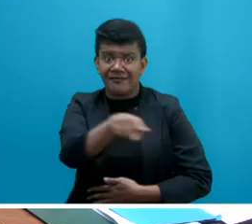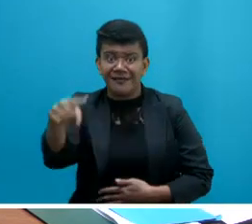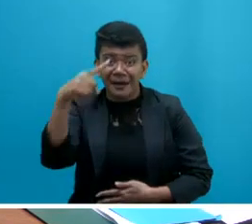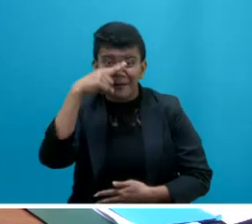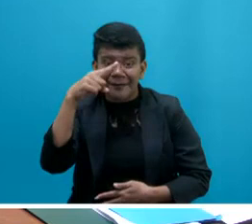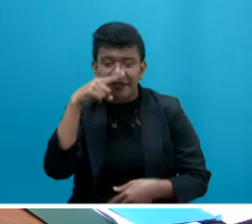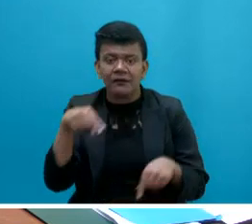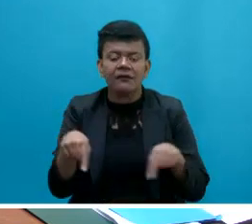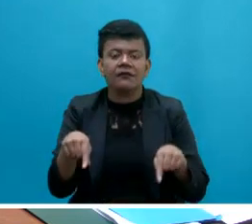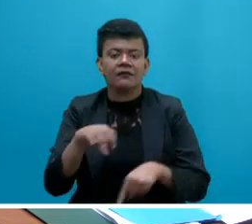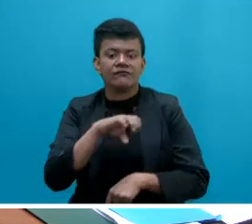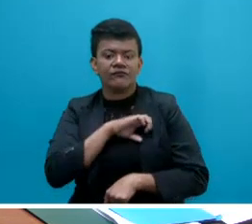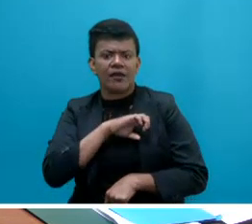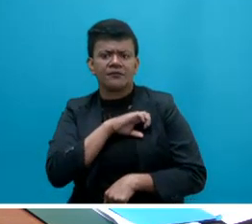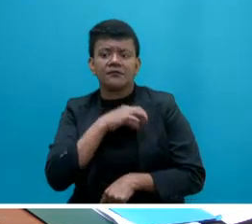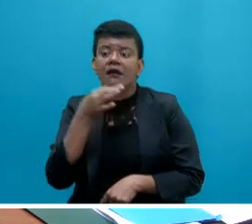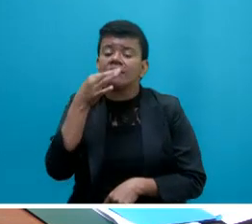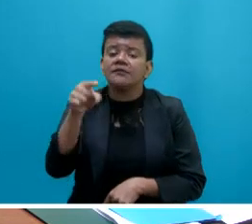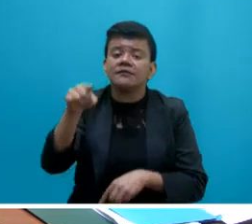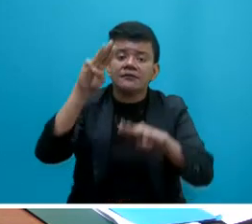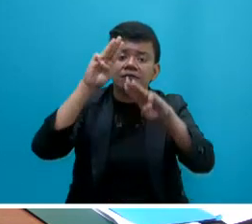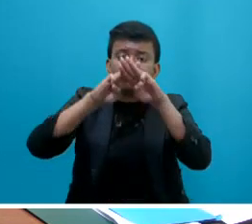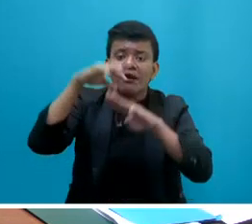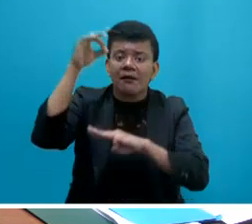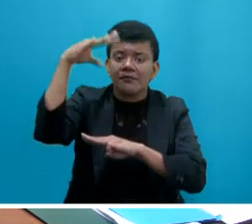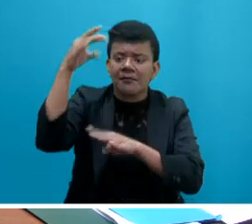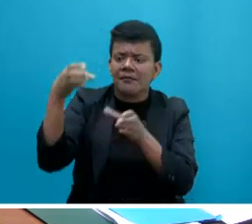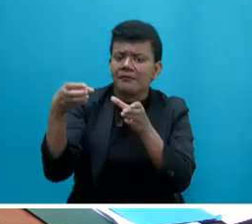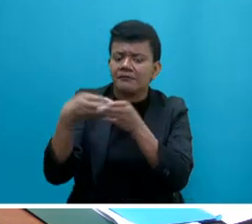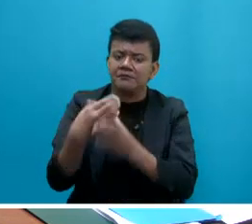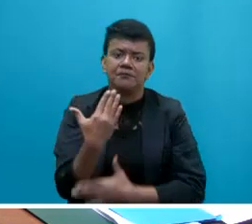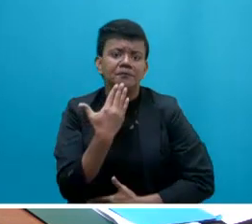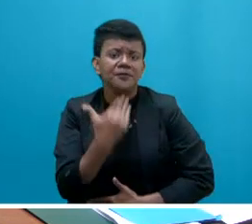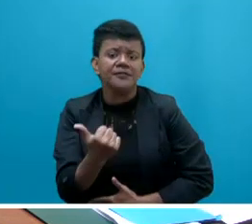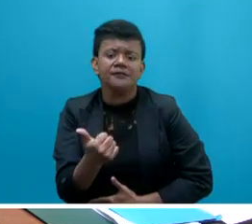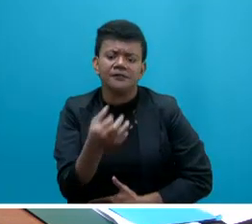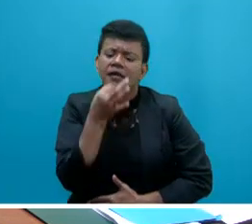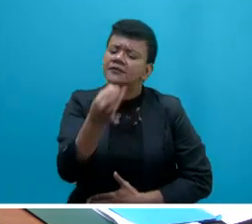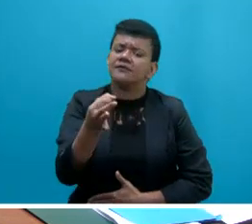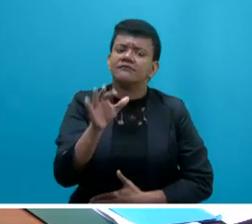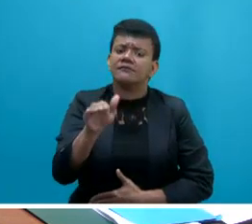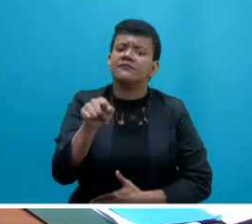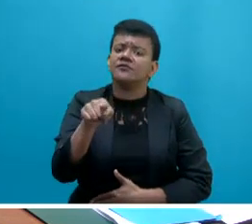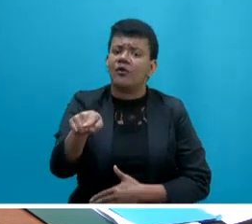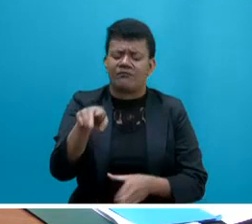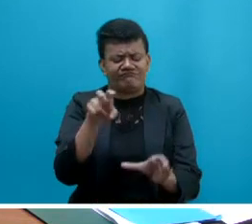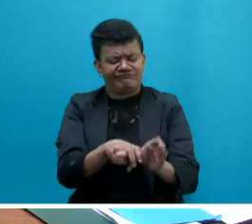the opposition, do the honourable thing, ask your leader to step down.